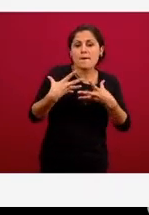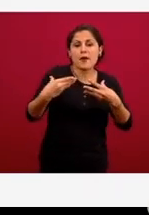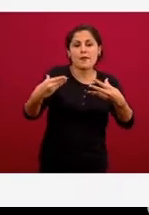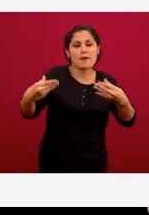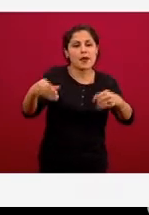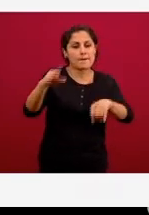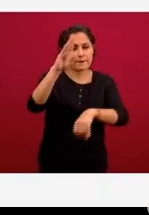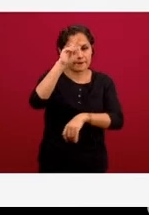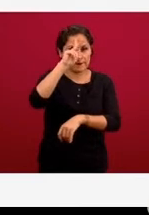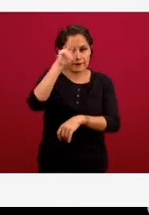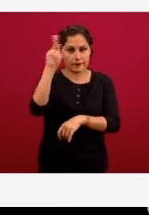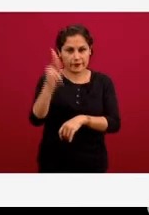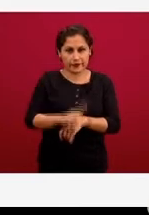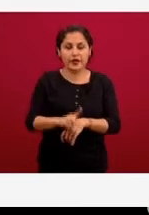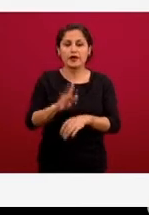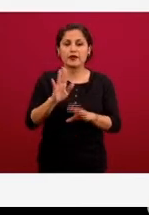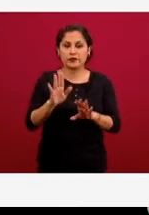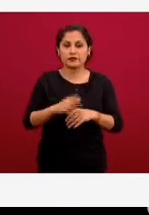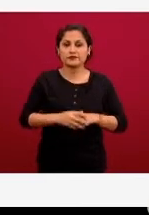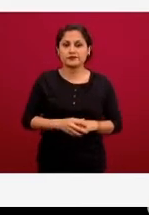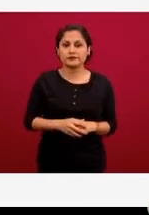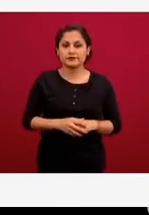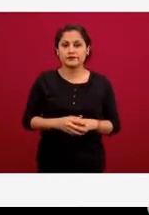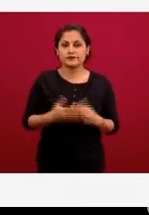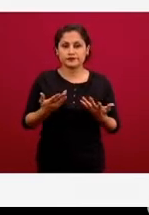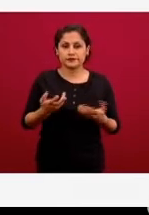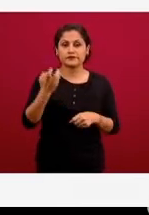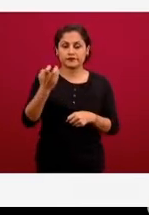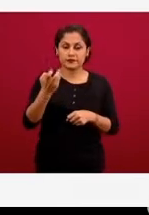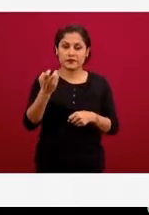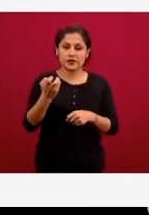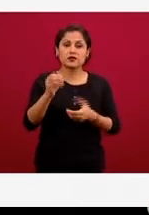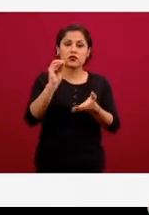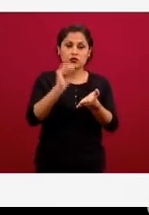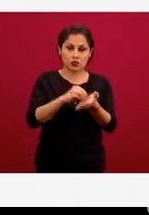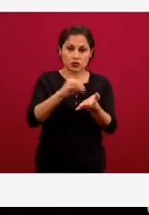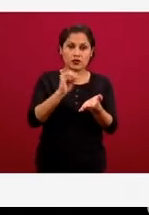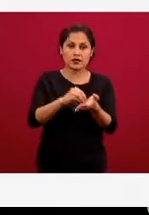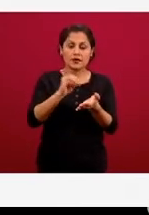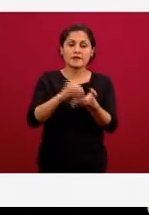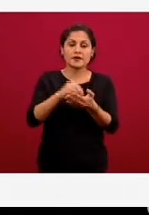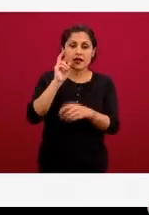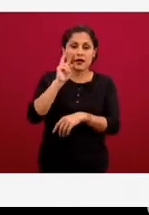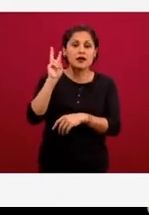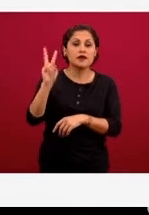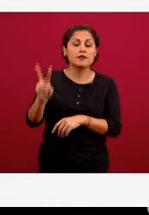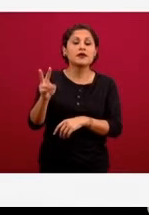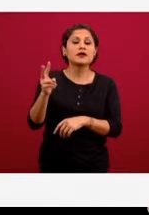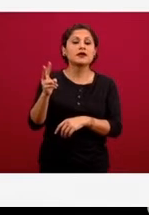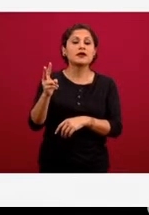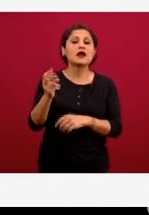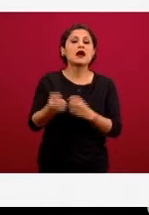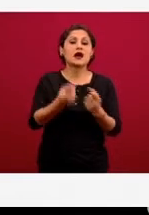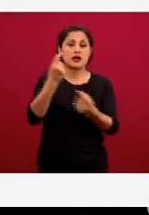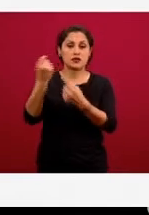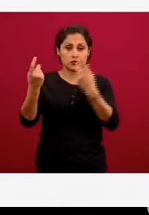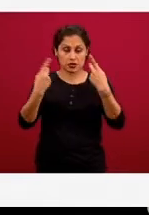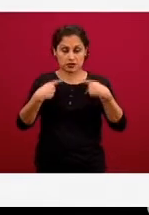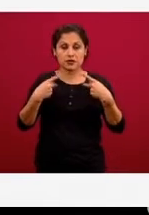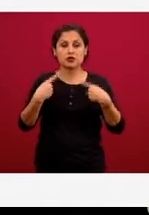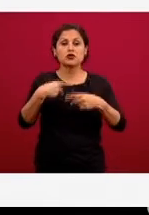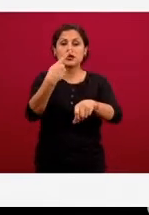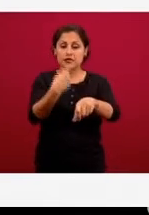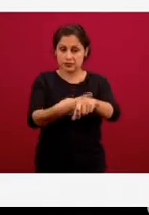there aren't that many active cases, but that's just because it's over the last couple of days. This disease